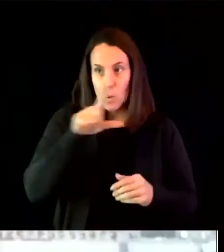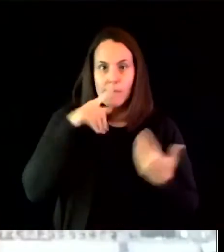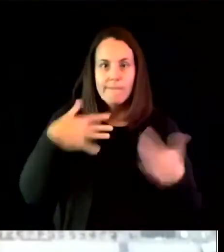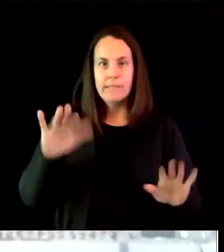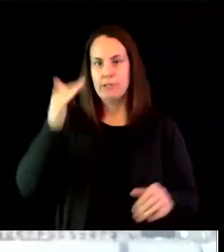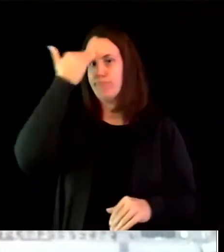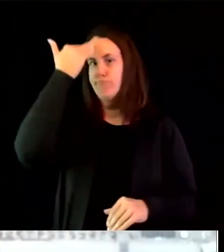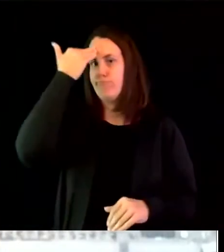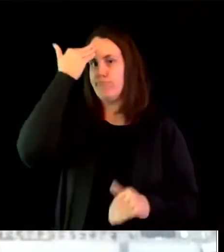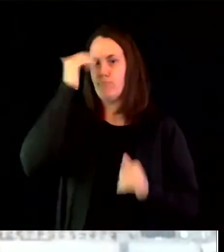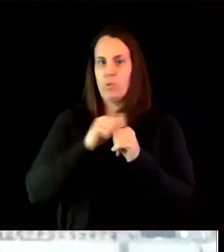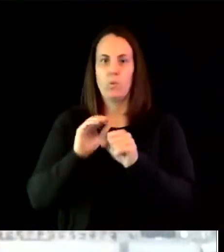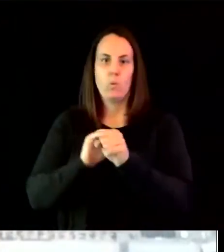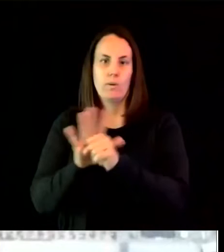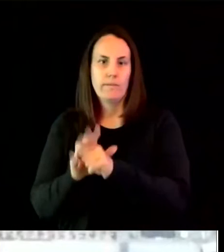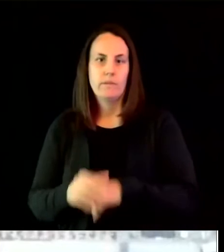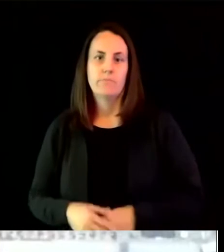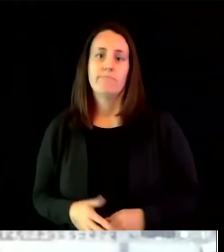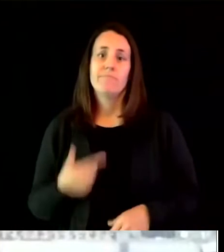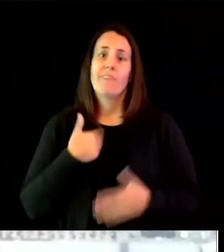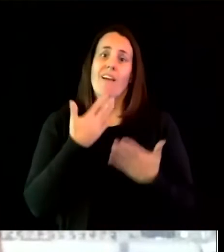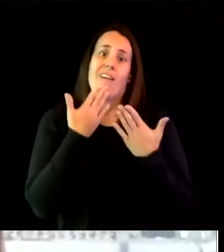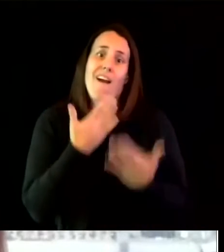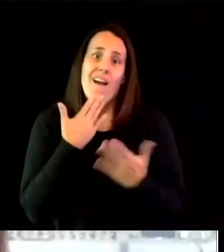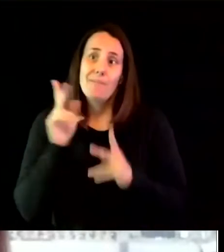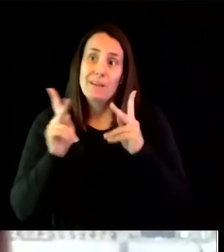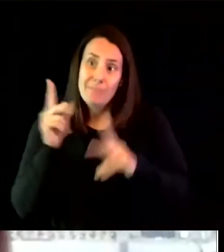call and they want to be with us here in Wisconsin.